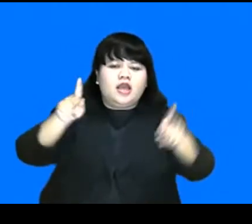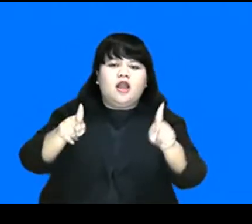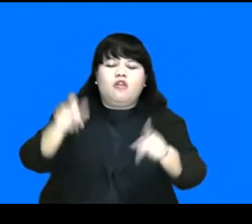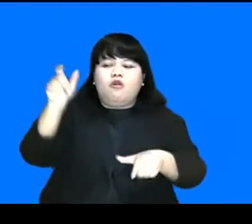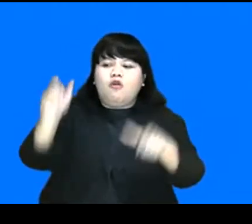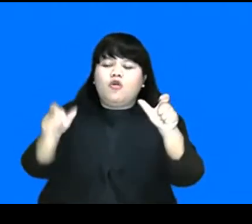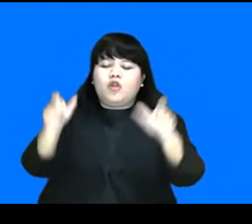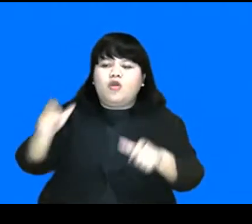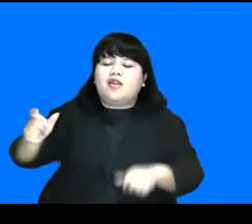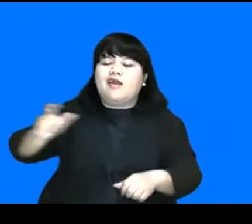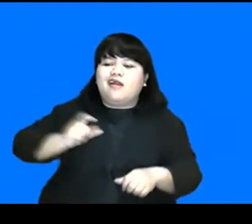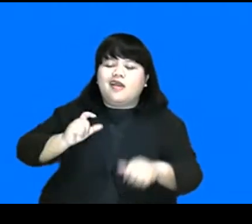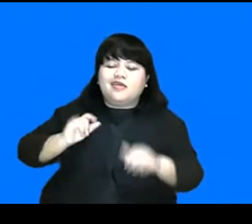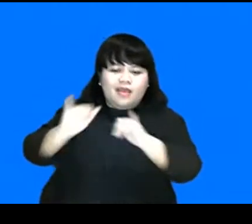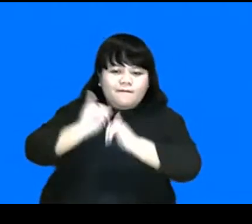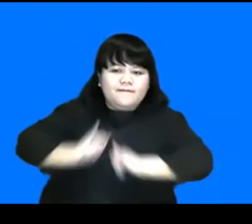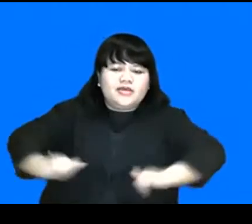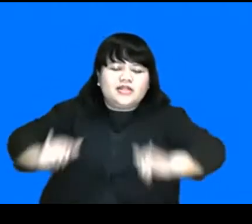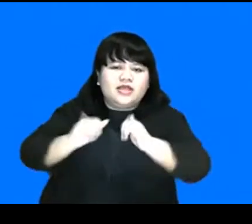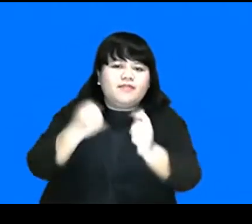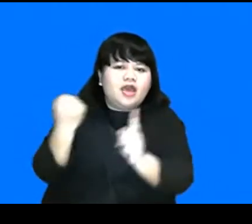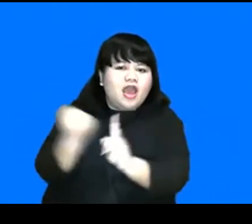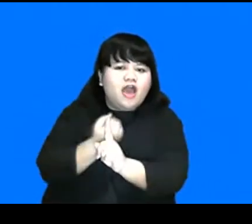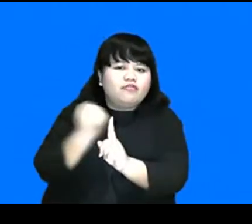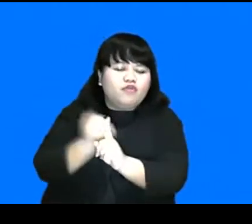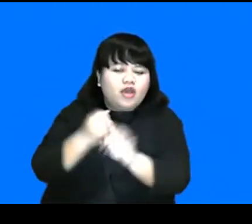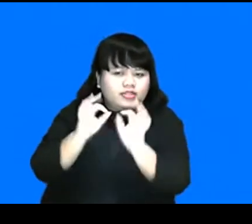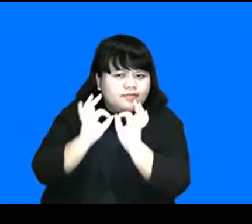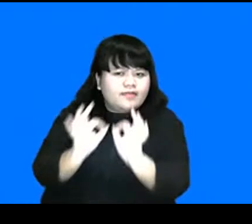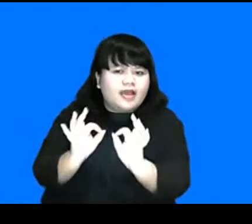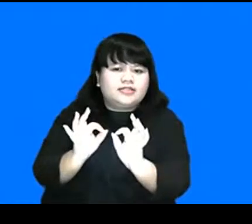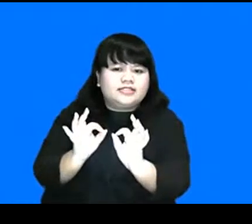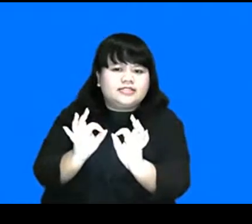right things. That. Thank you. Shasna?